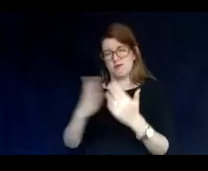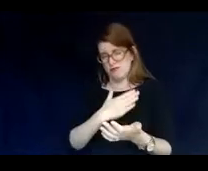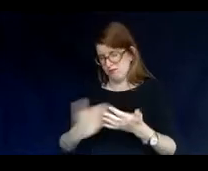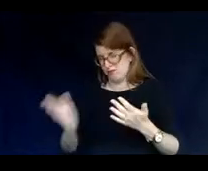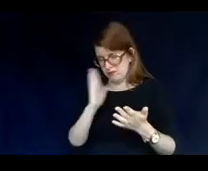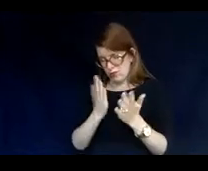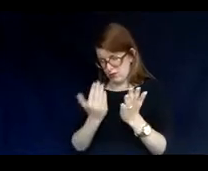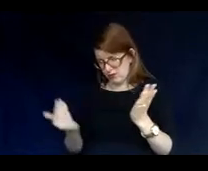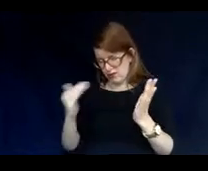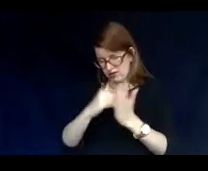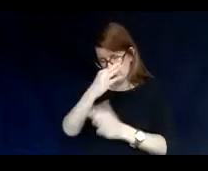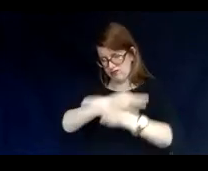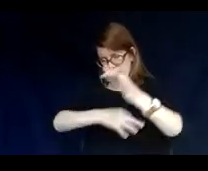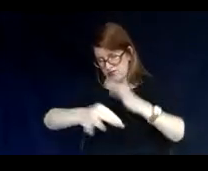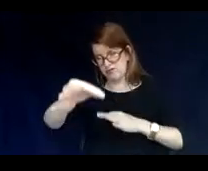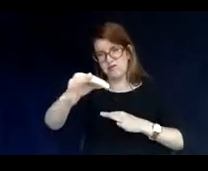100 billion